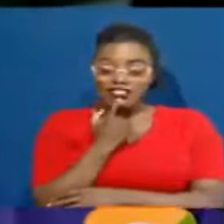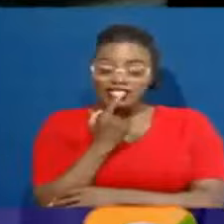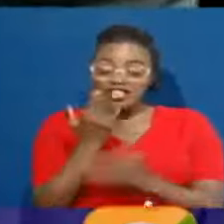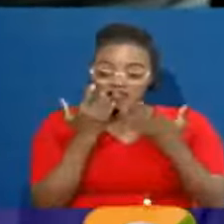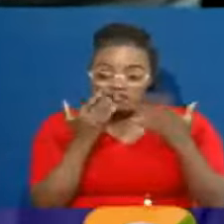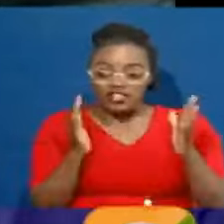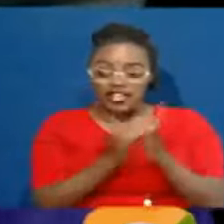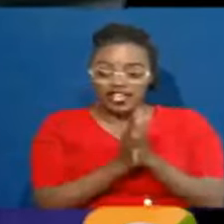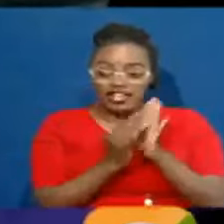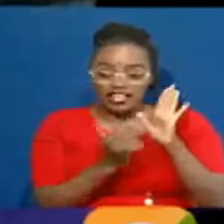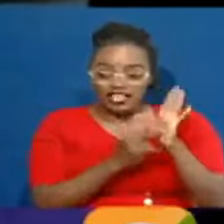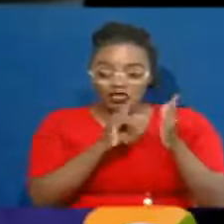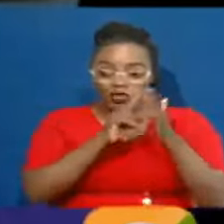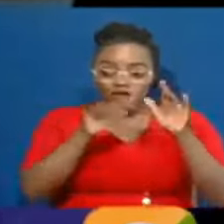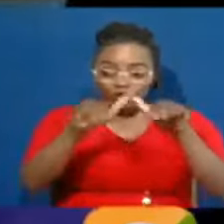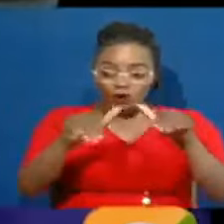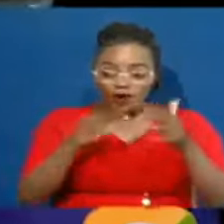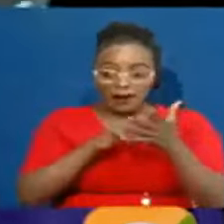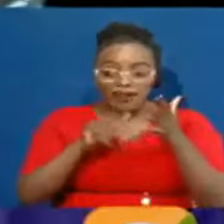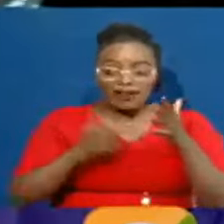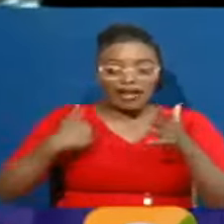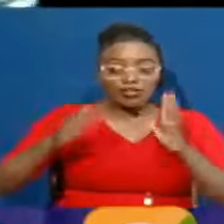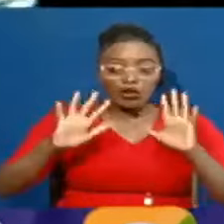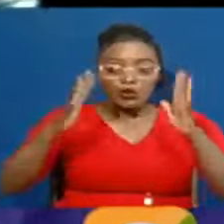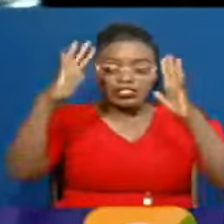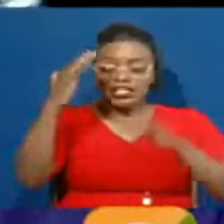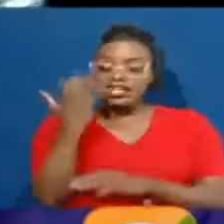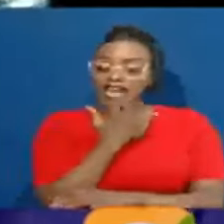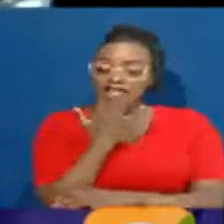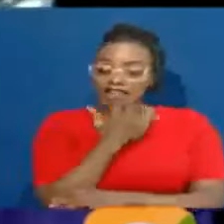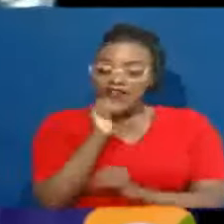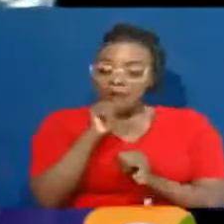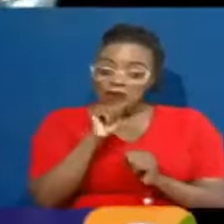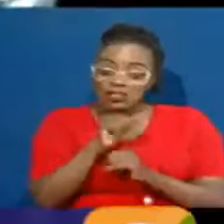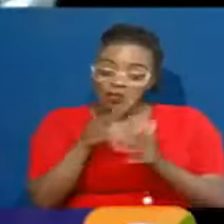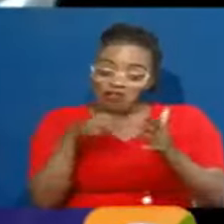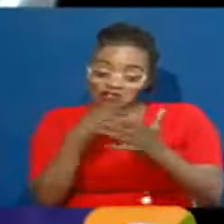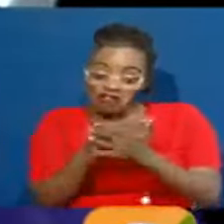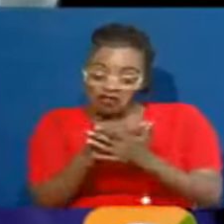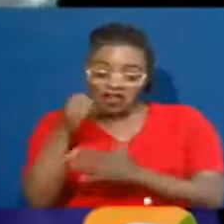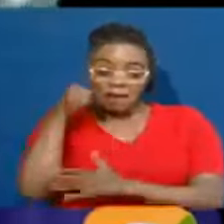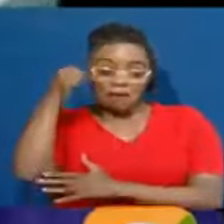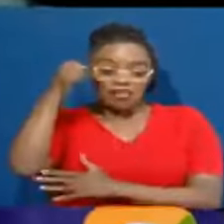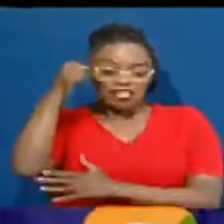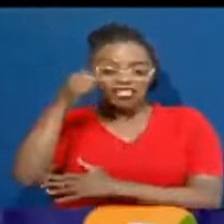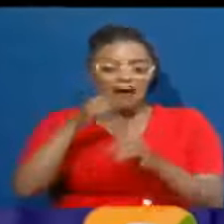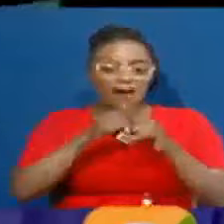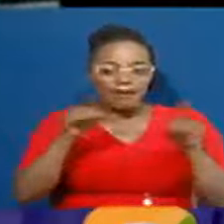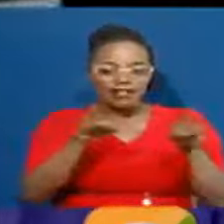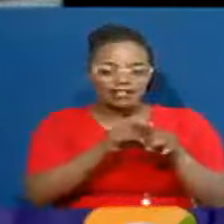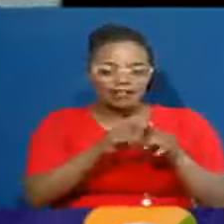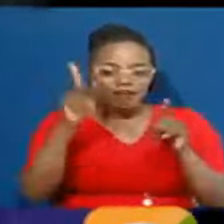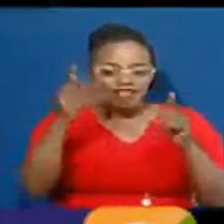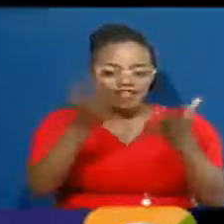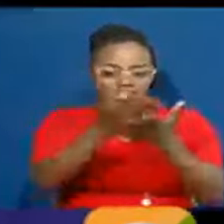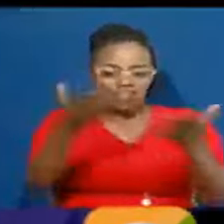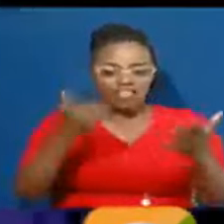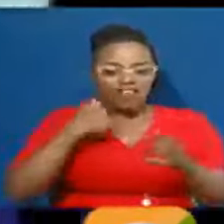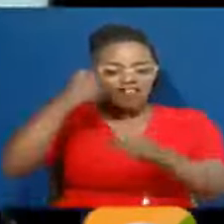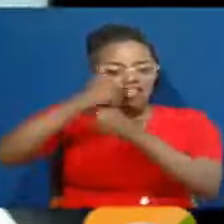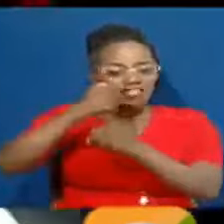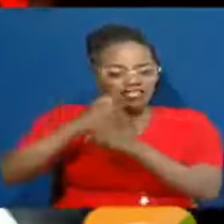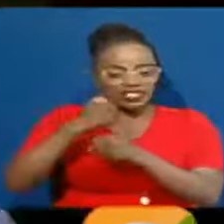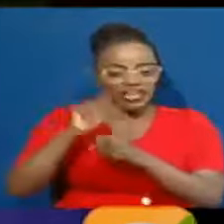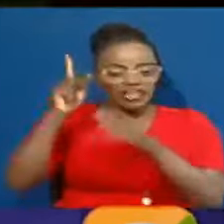it, and that is what we are waiting for. So we celebrate Gachagua. He may go down politically, Kigali, but in the eyes of Kenyans, he has done